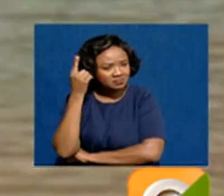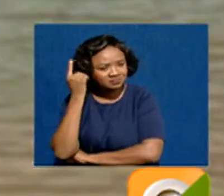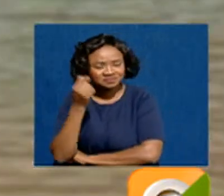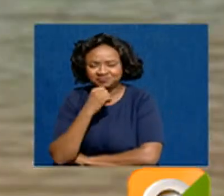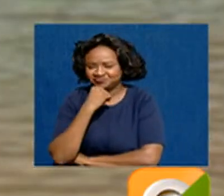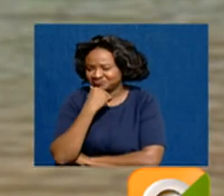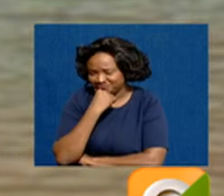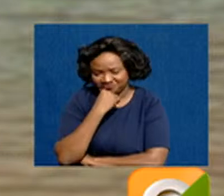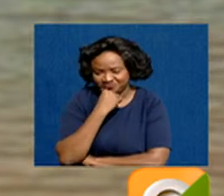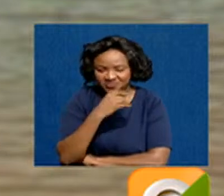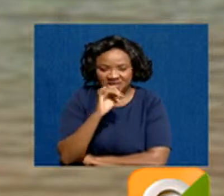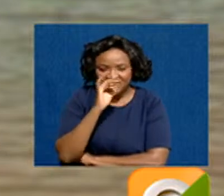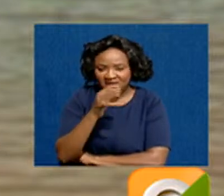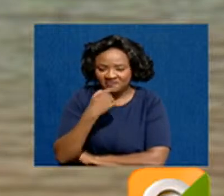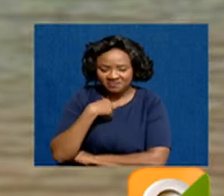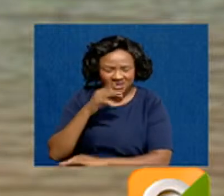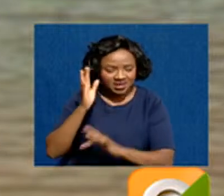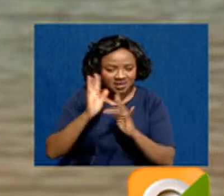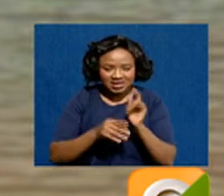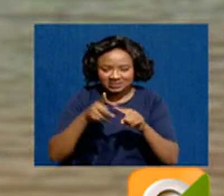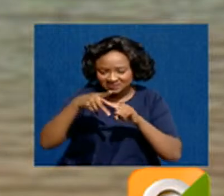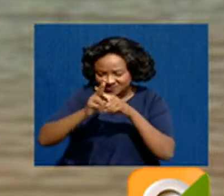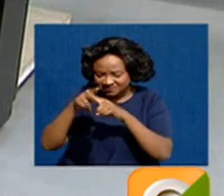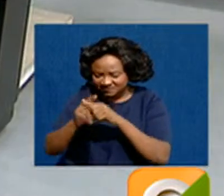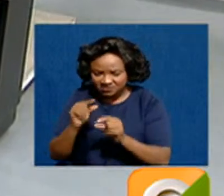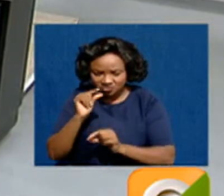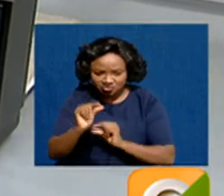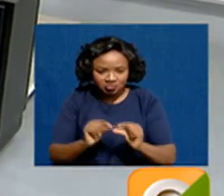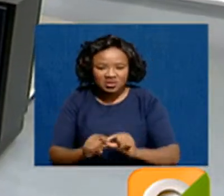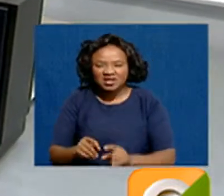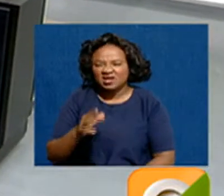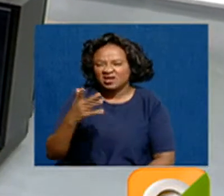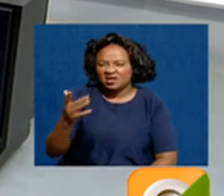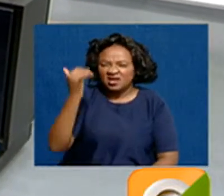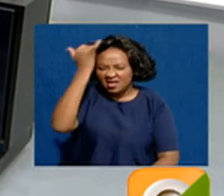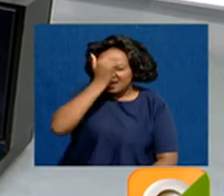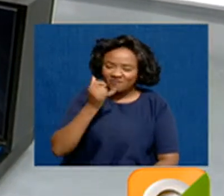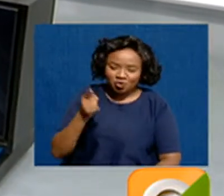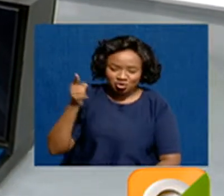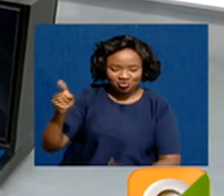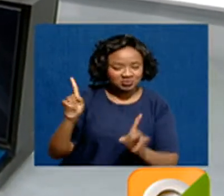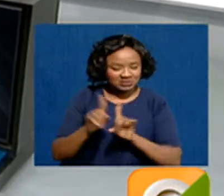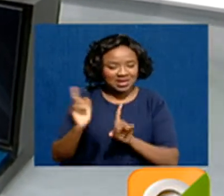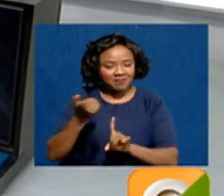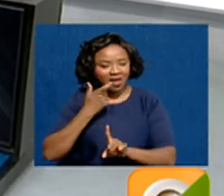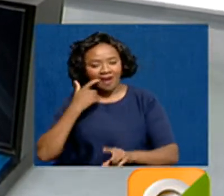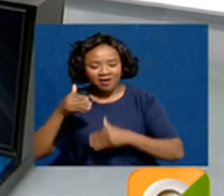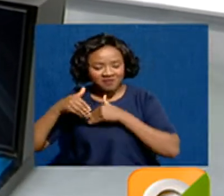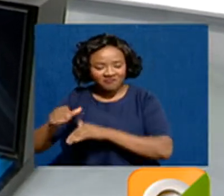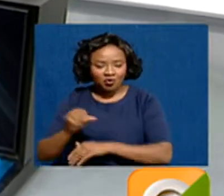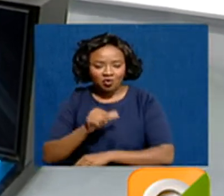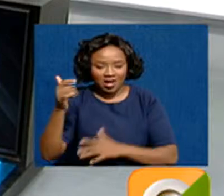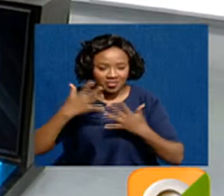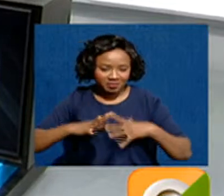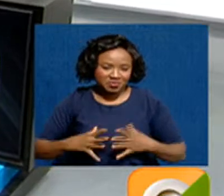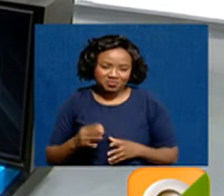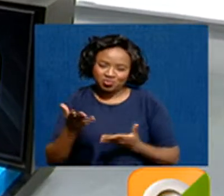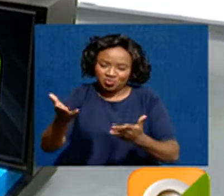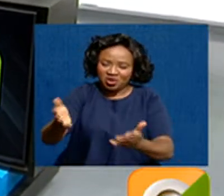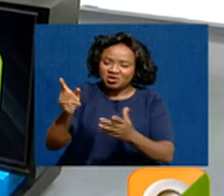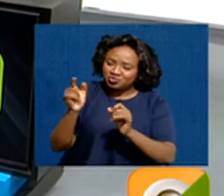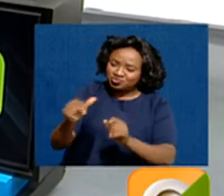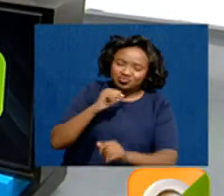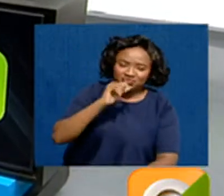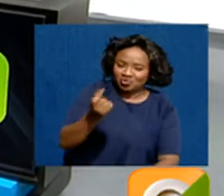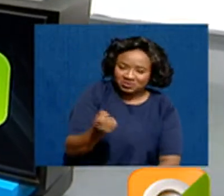roofs, how do we... I don't think, Yvonne, I think you are also falling into the trap. No. No. Allow me to finish the question, if